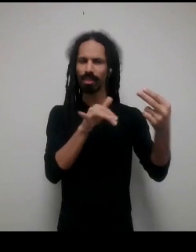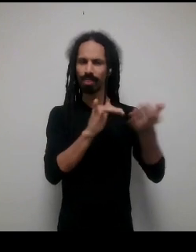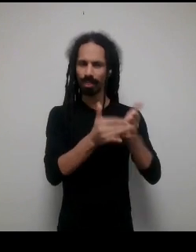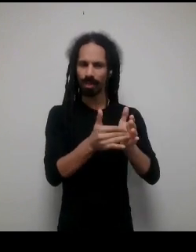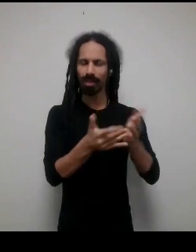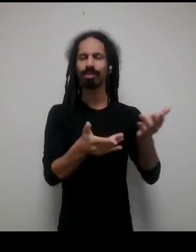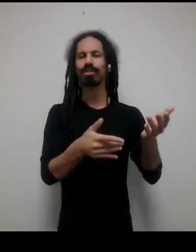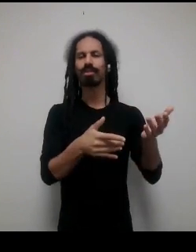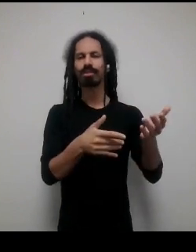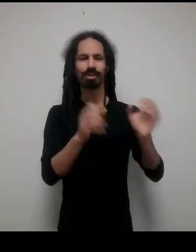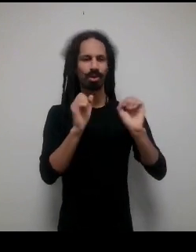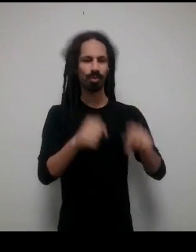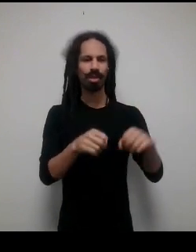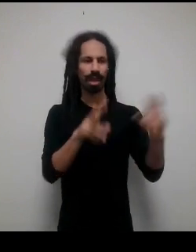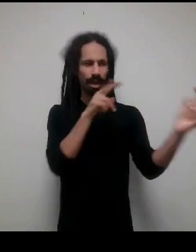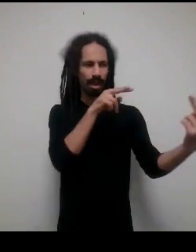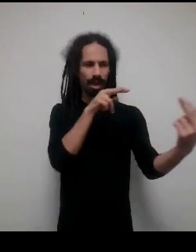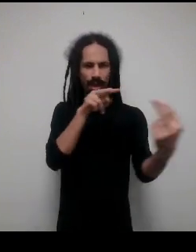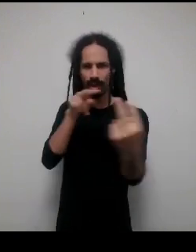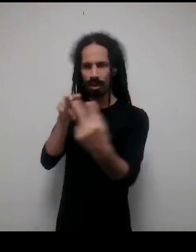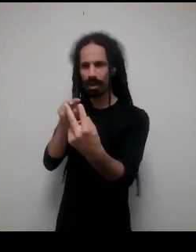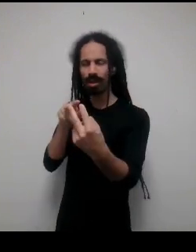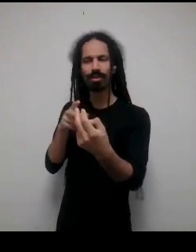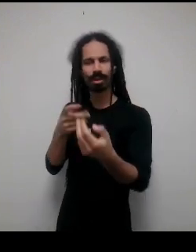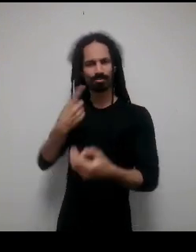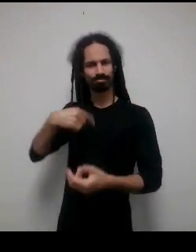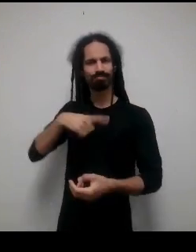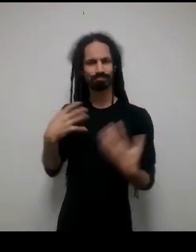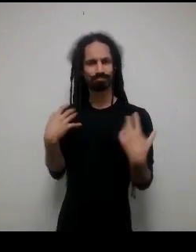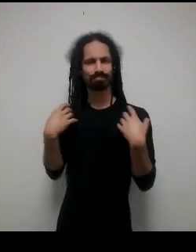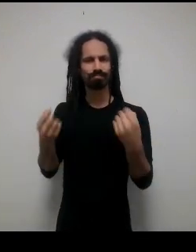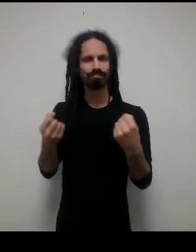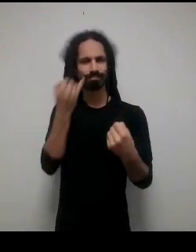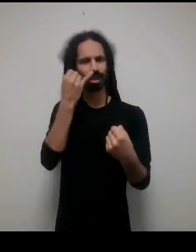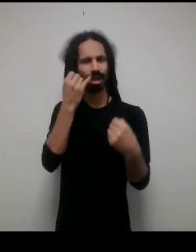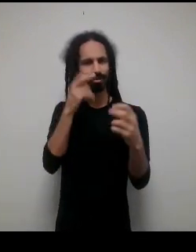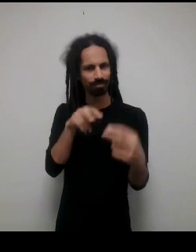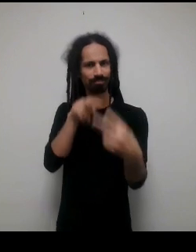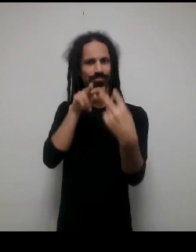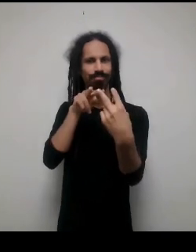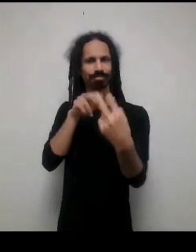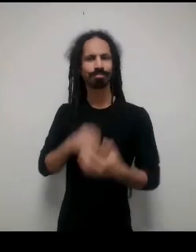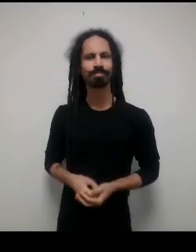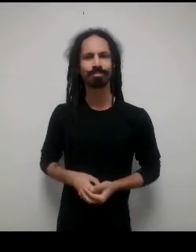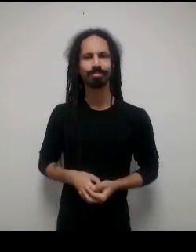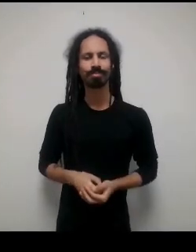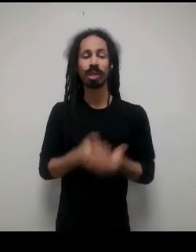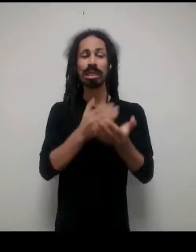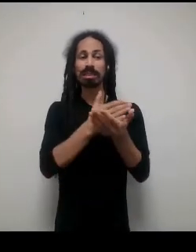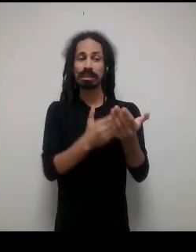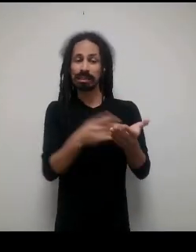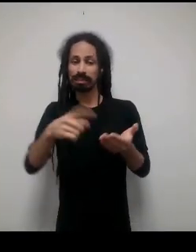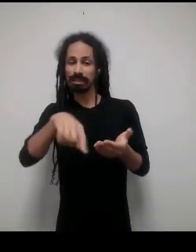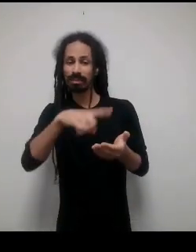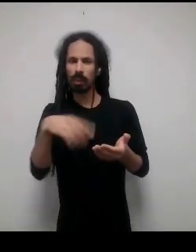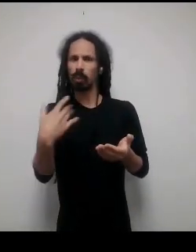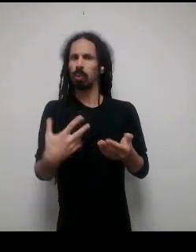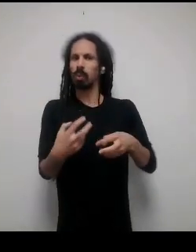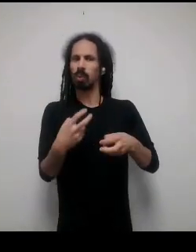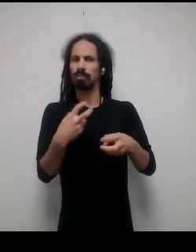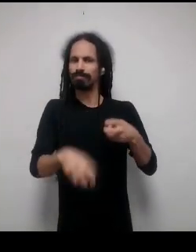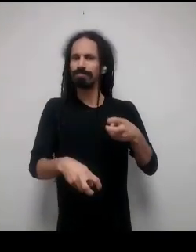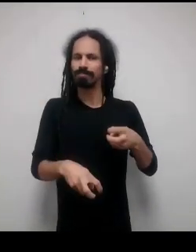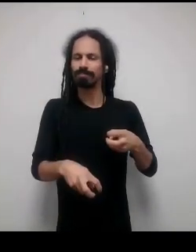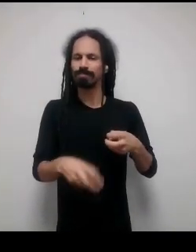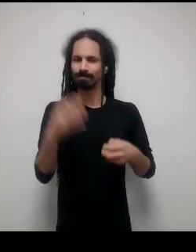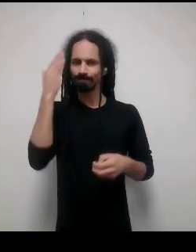communicate confidence with our audience when we look at them. Now, for some of you, I know this may be very challenging. And